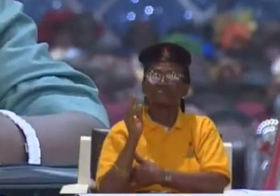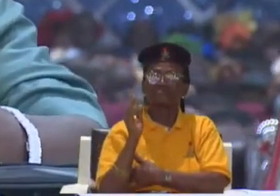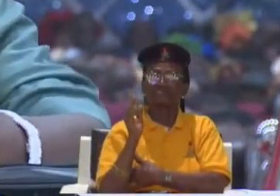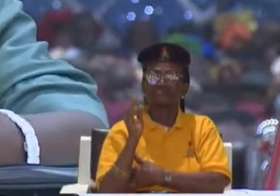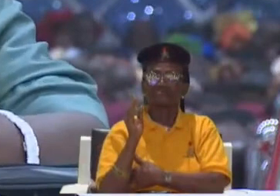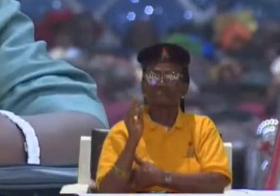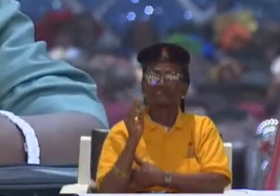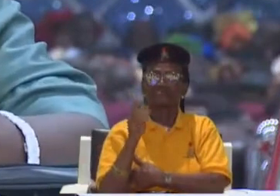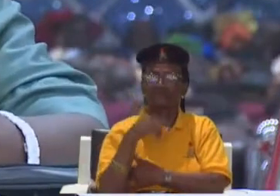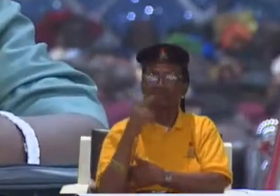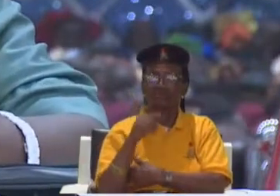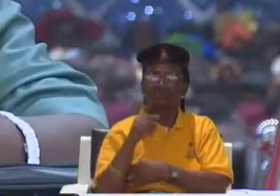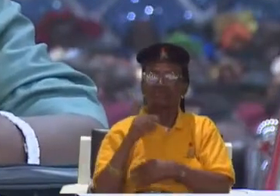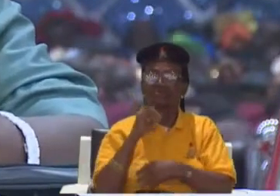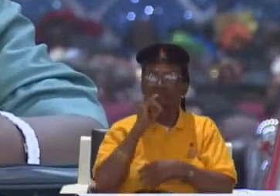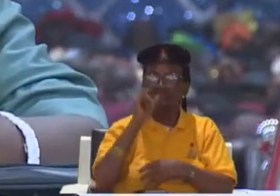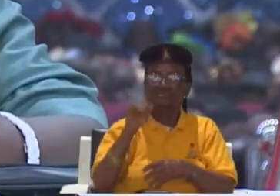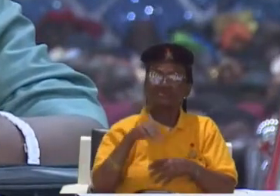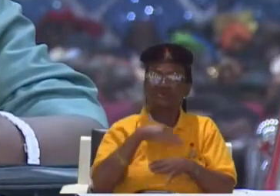who is all sufficient,